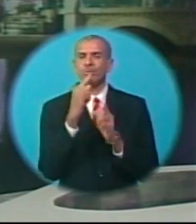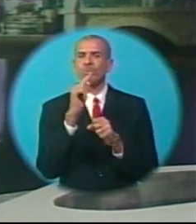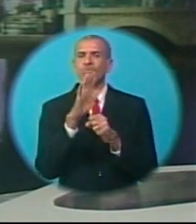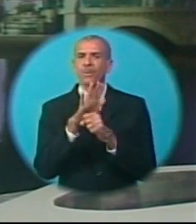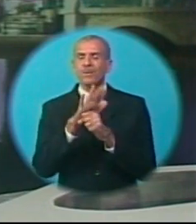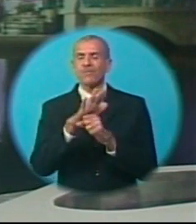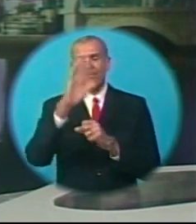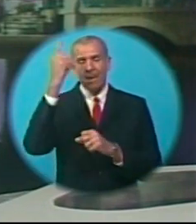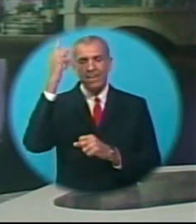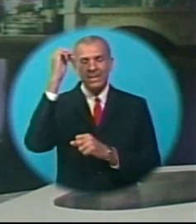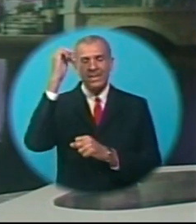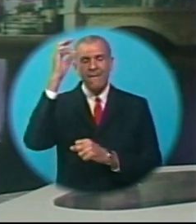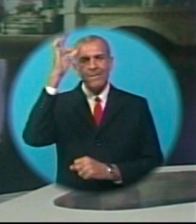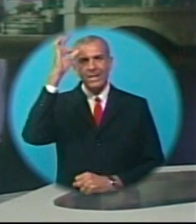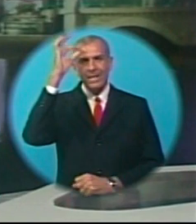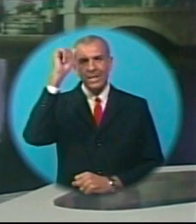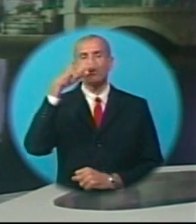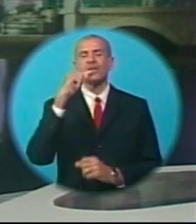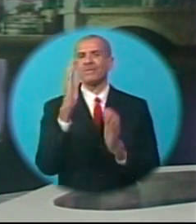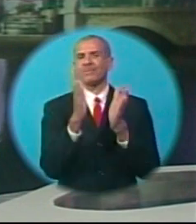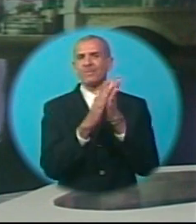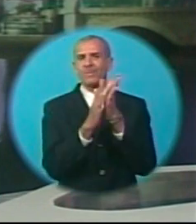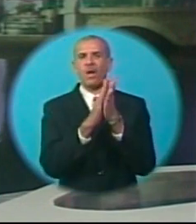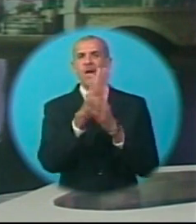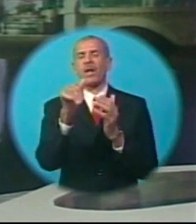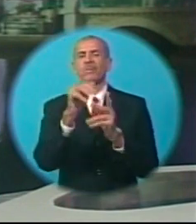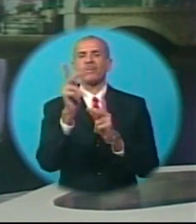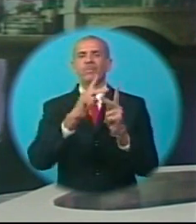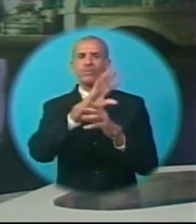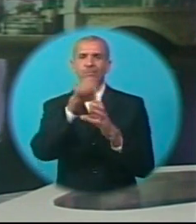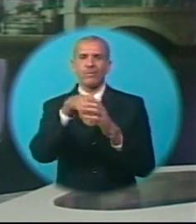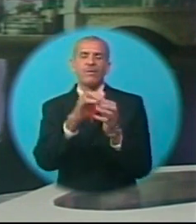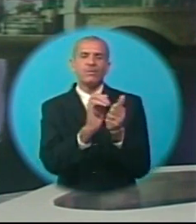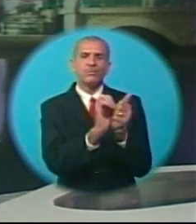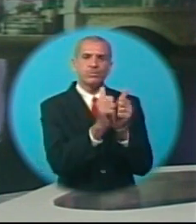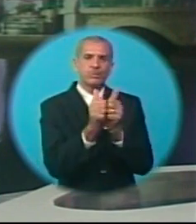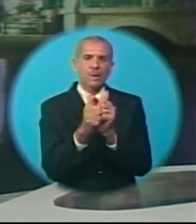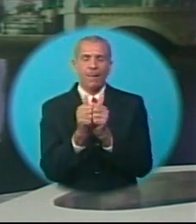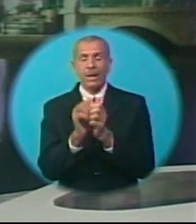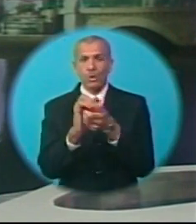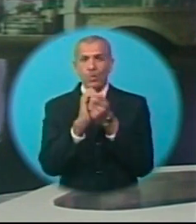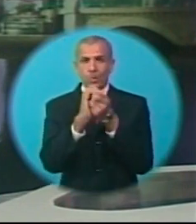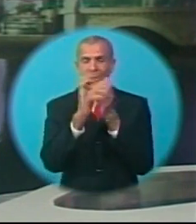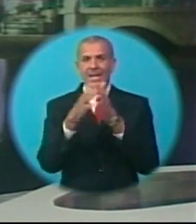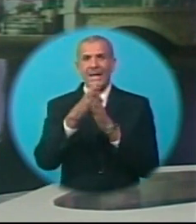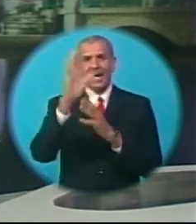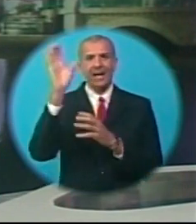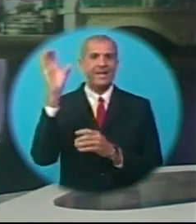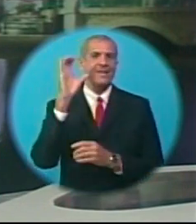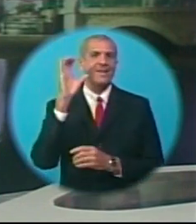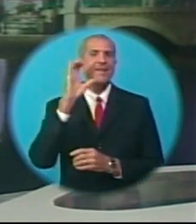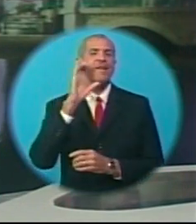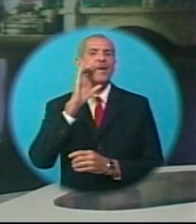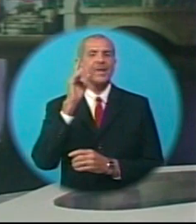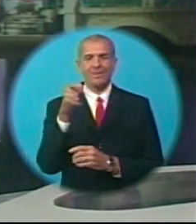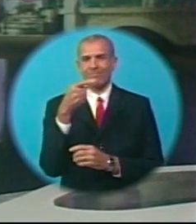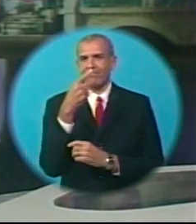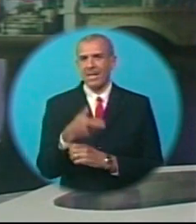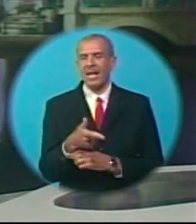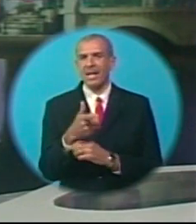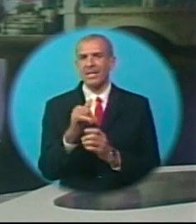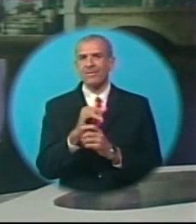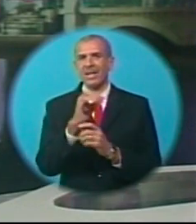Minister Frundell Stewart as he congratulated all the participants, particularly the winner, Ms. Carrington. Taking note of the